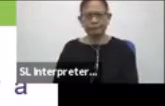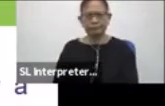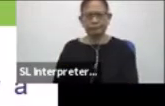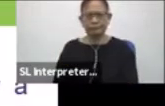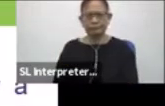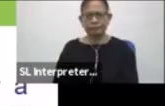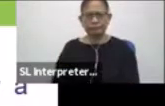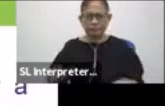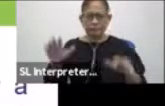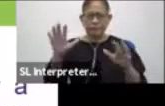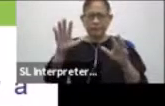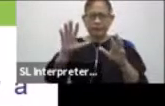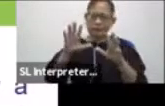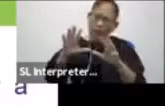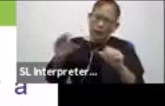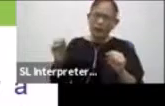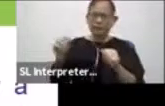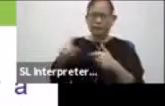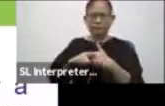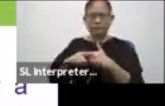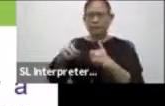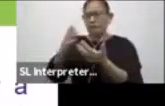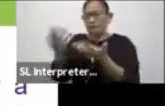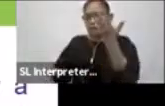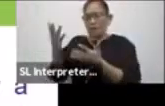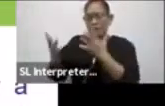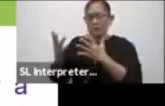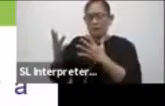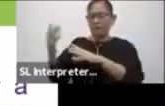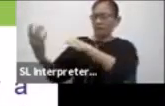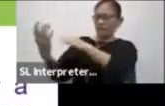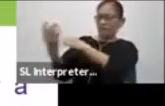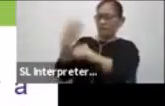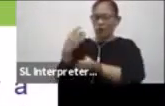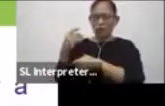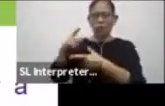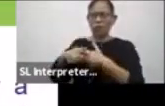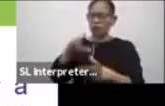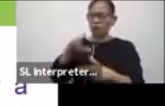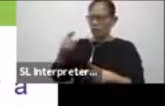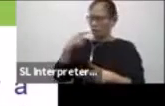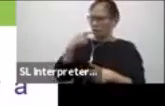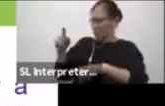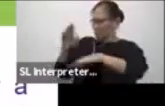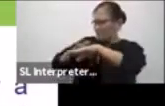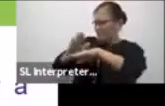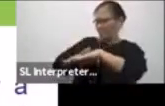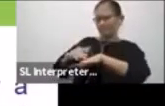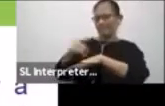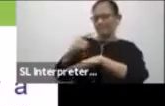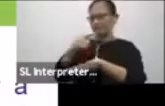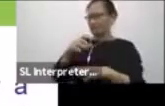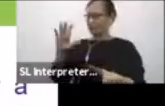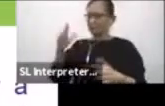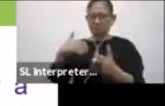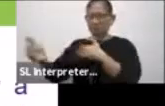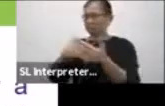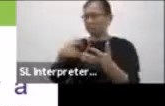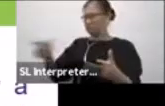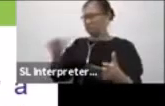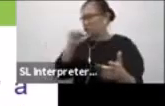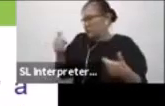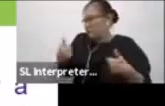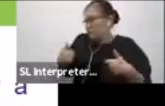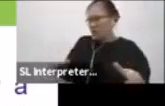Against a person will, obtained by force or threat of force, intimidation, or when a person is unable to consent. And these sexual